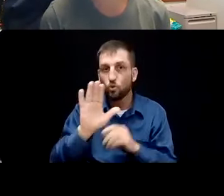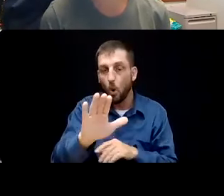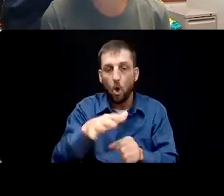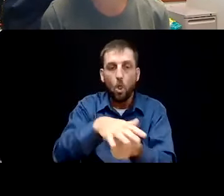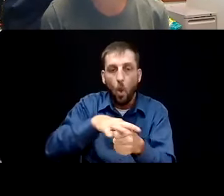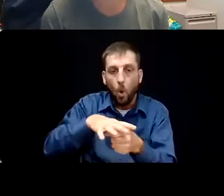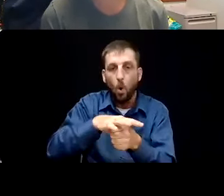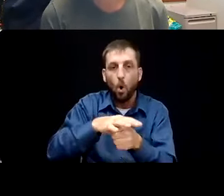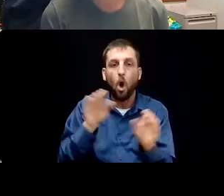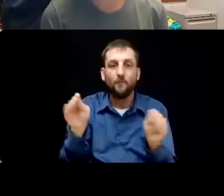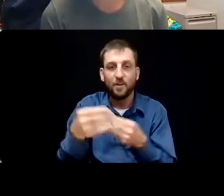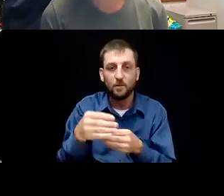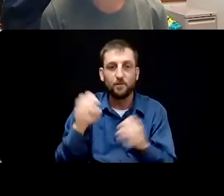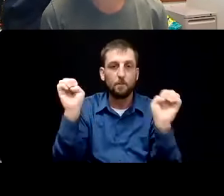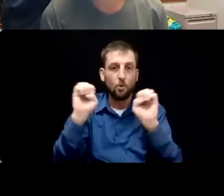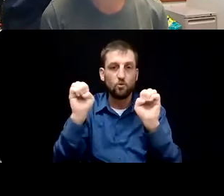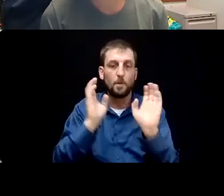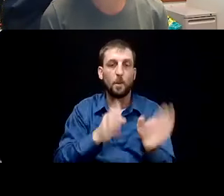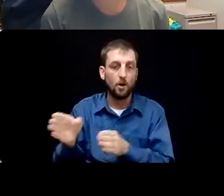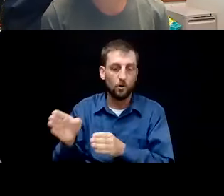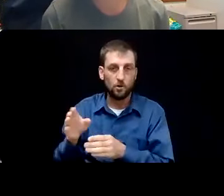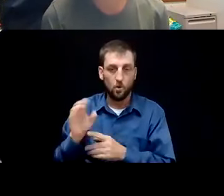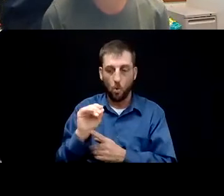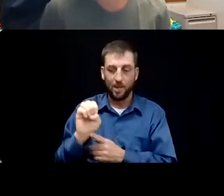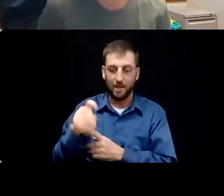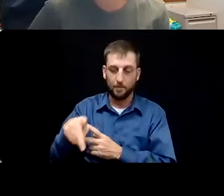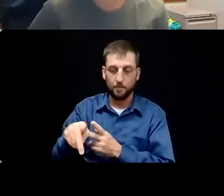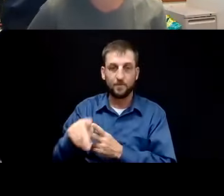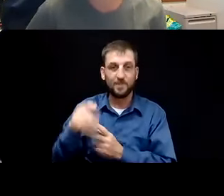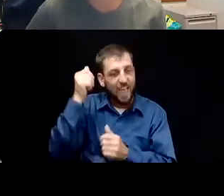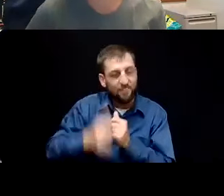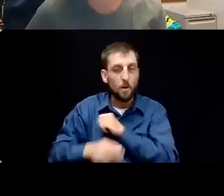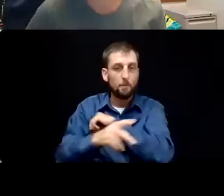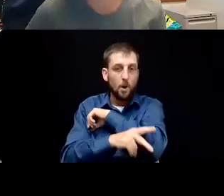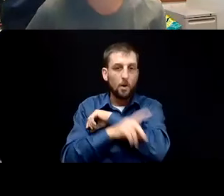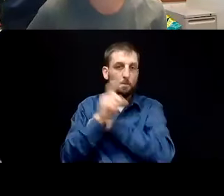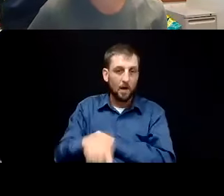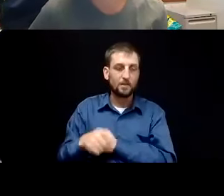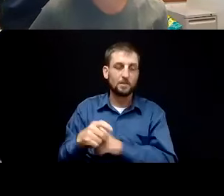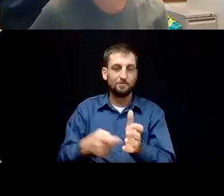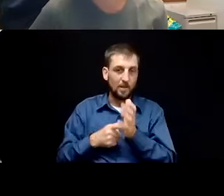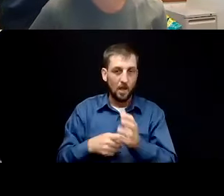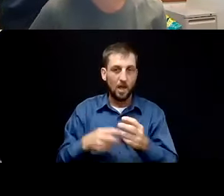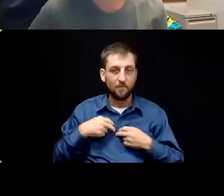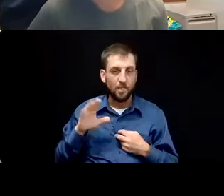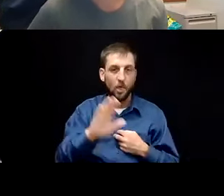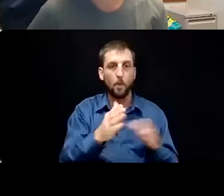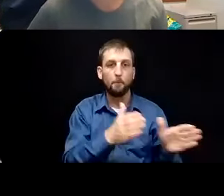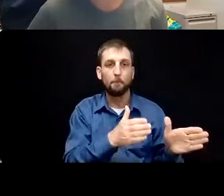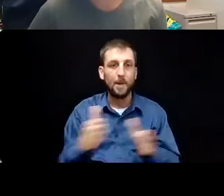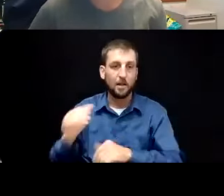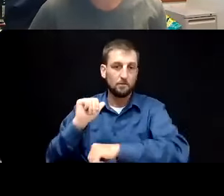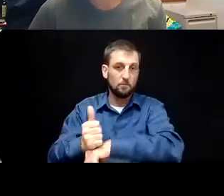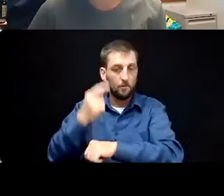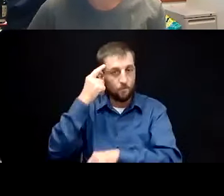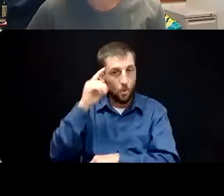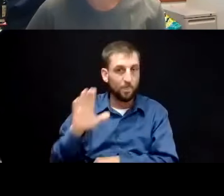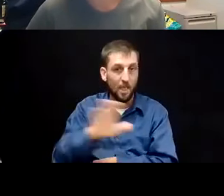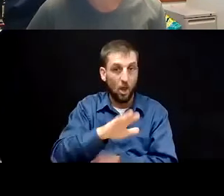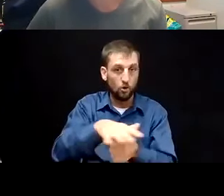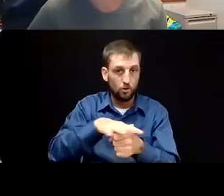Emergency Preparedness. And every parish has to have their own emergency operations plan for their jurisdiction. And this